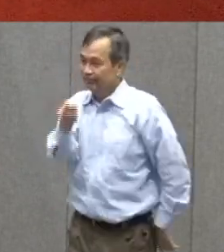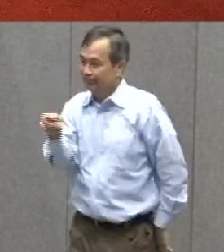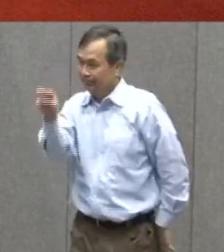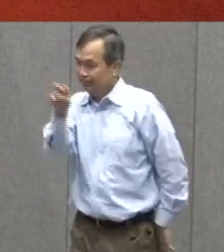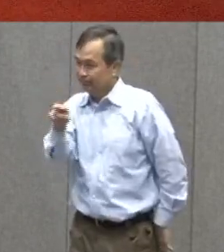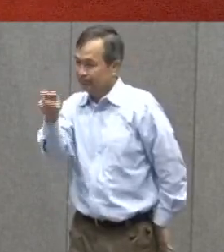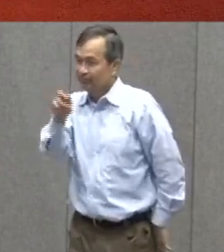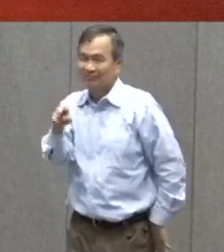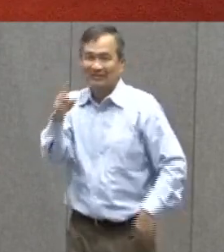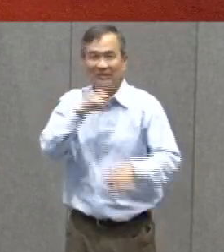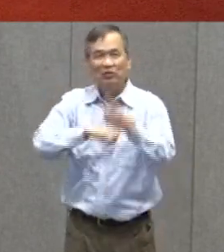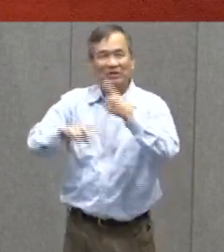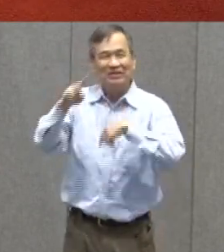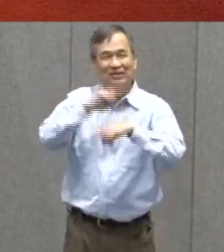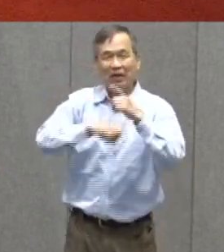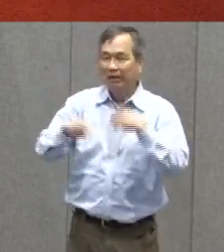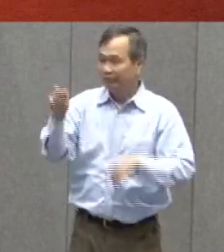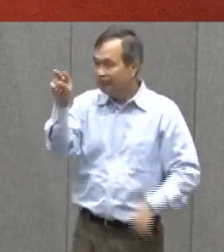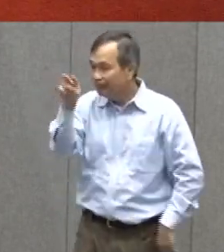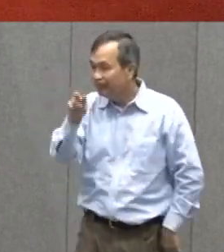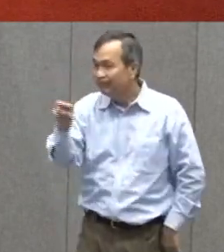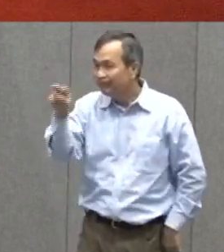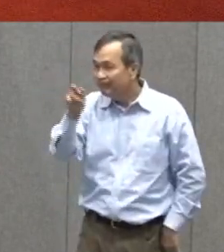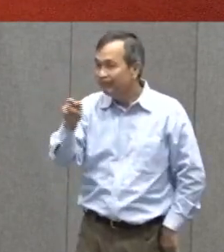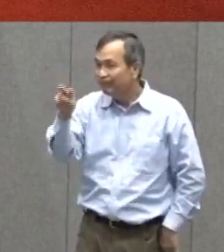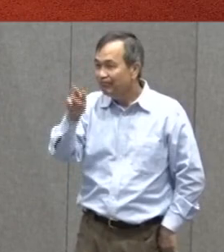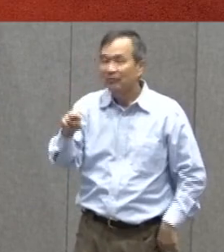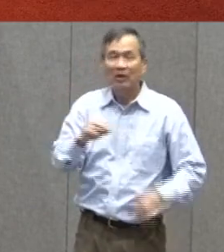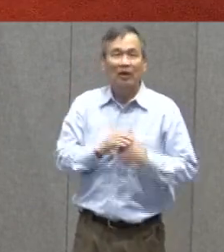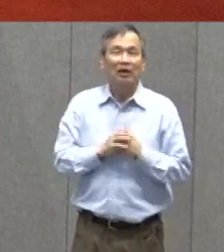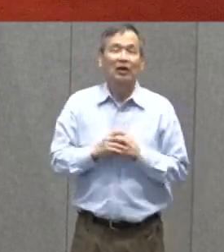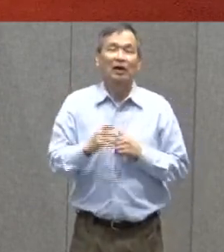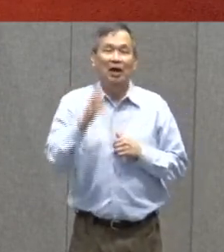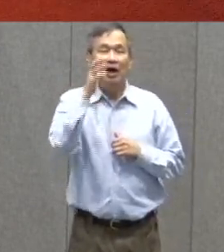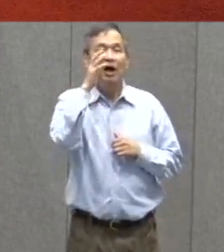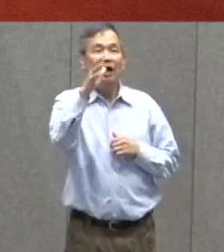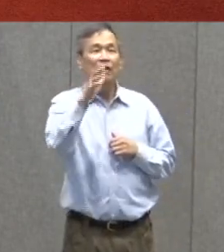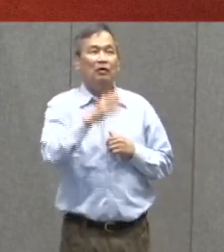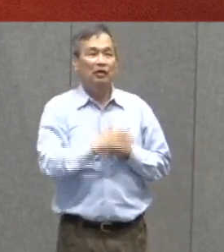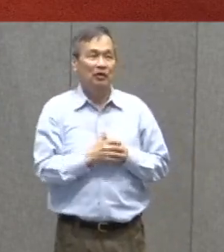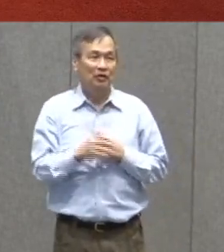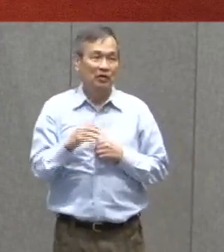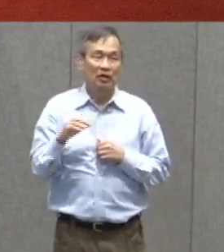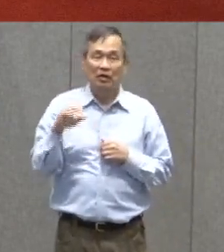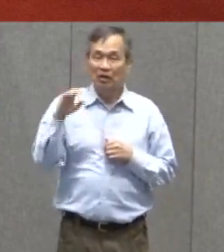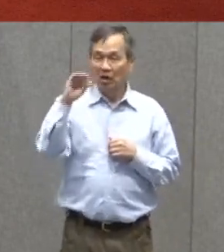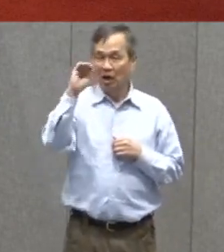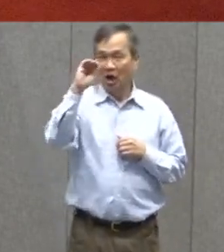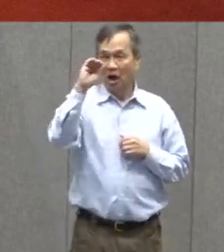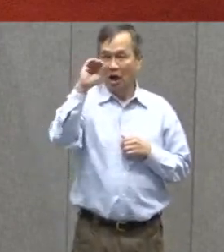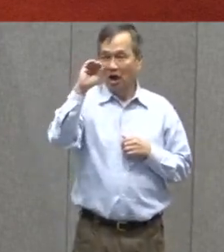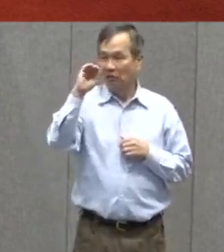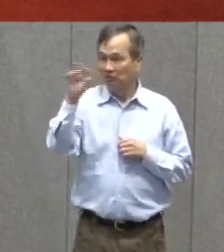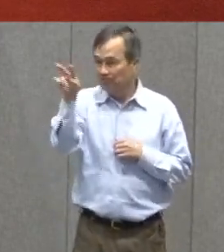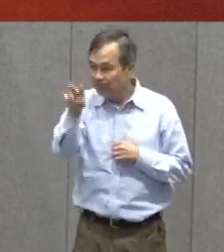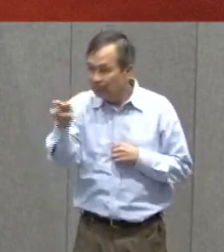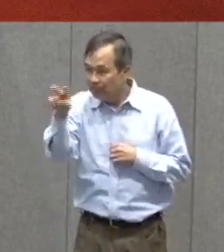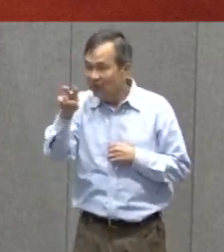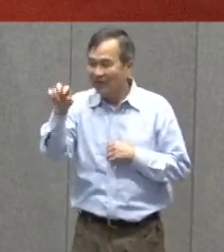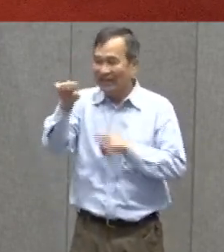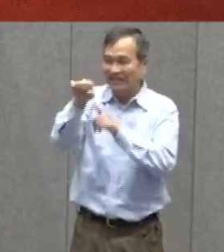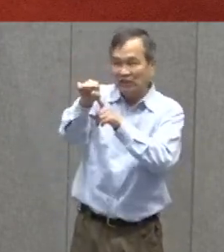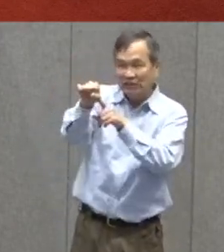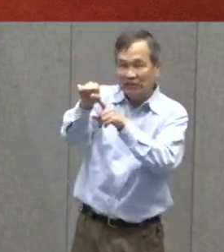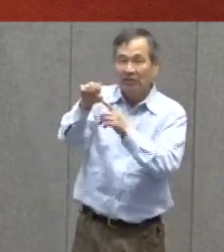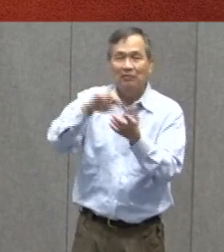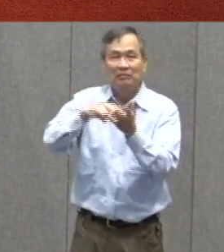Observation. And actually, I'm going to put an S for plural, observations, because you're going to